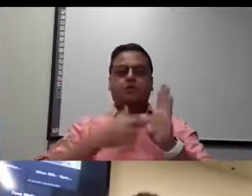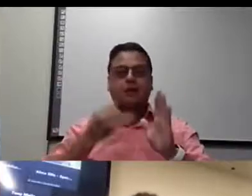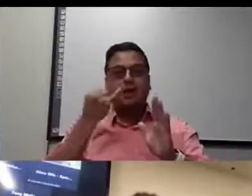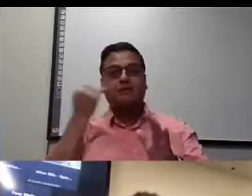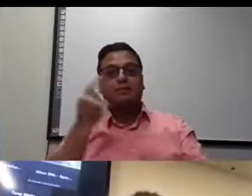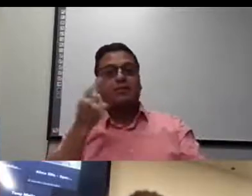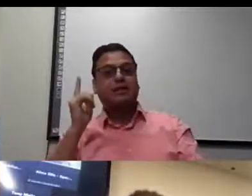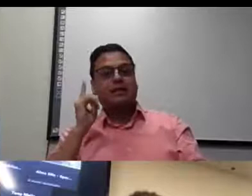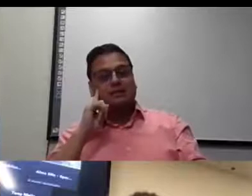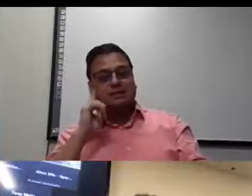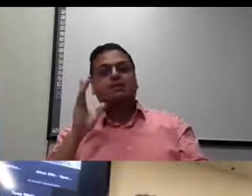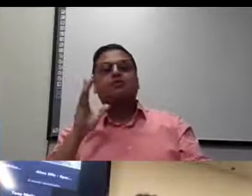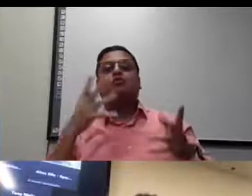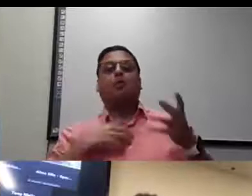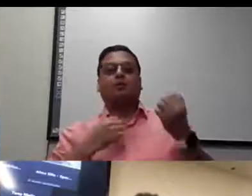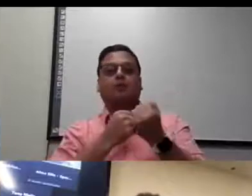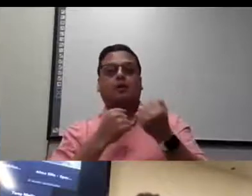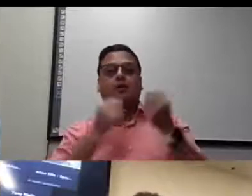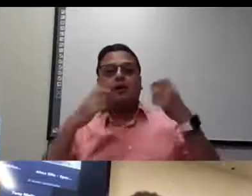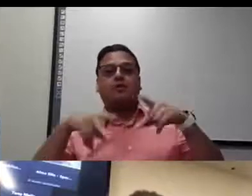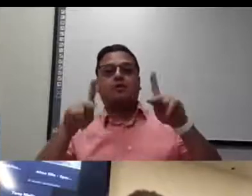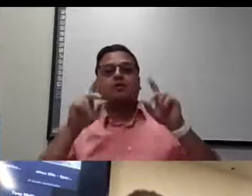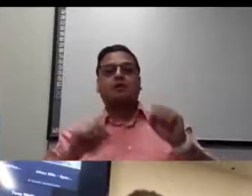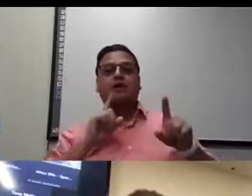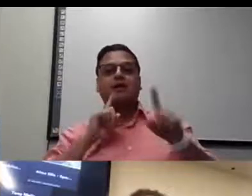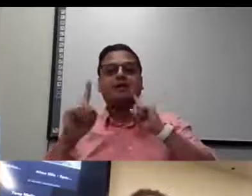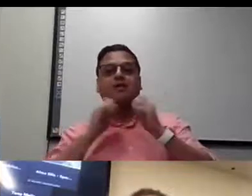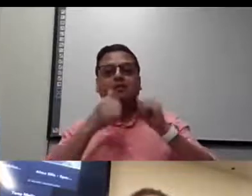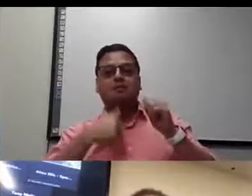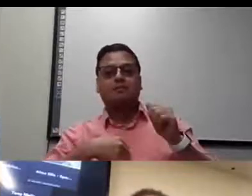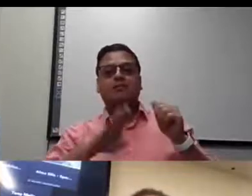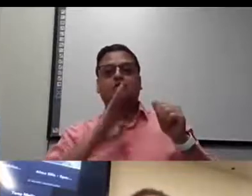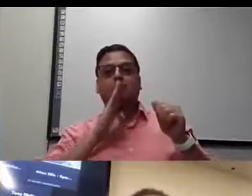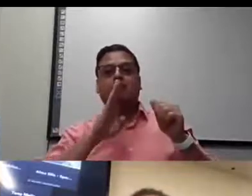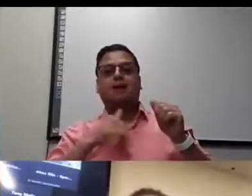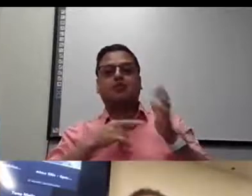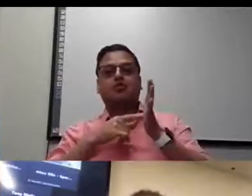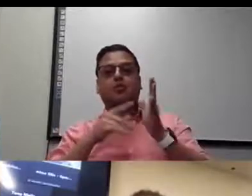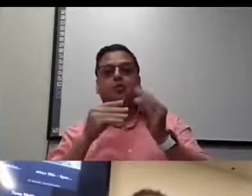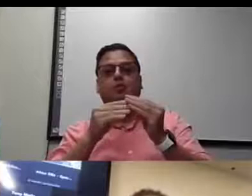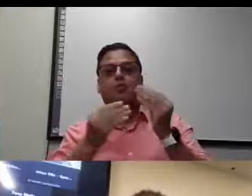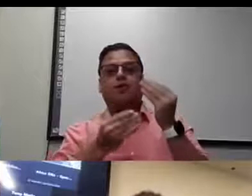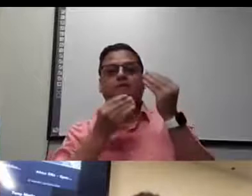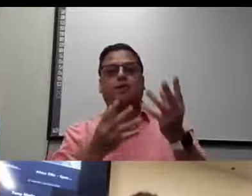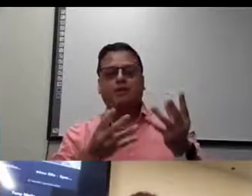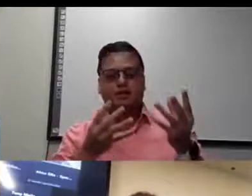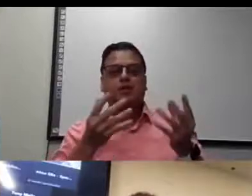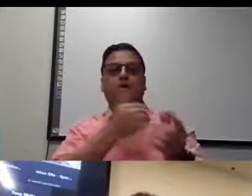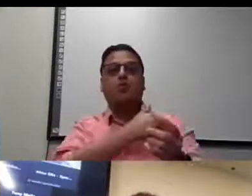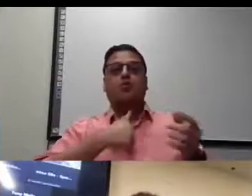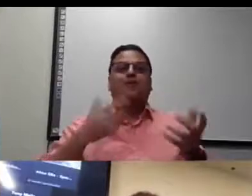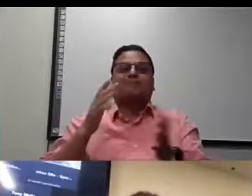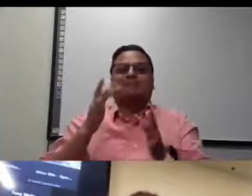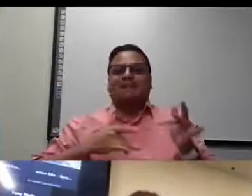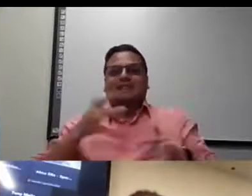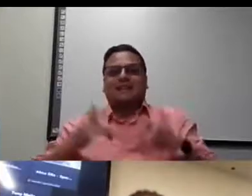interested in sponsorship opportunities, you can connect with me directly and I'm happy to share more information about that. But we're looking forward to a